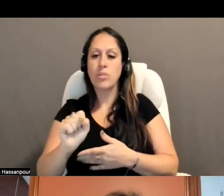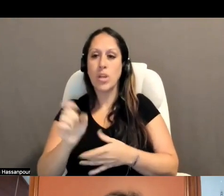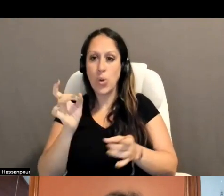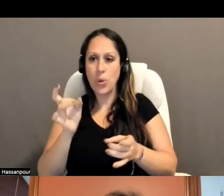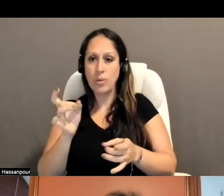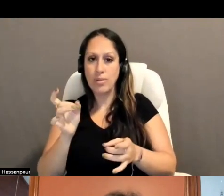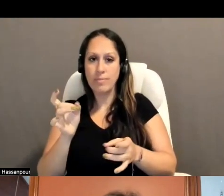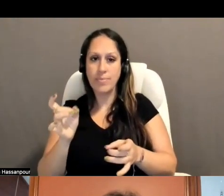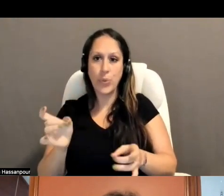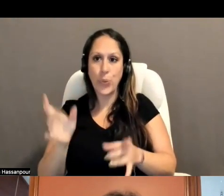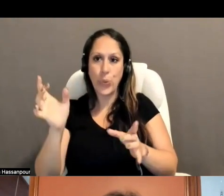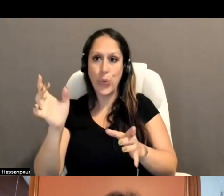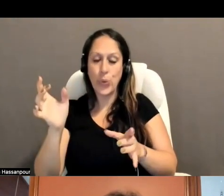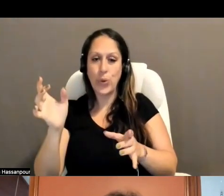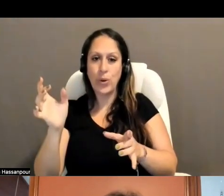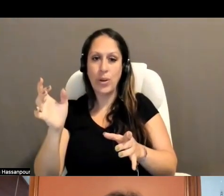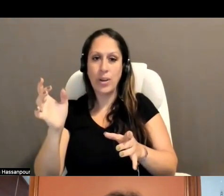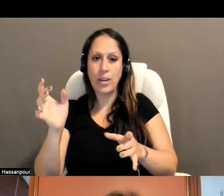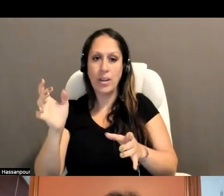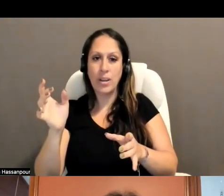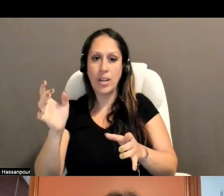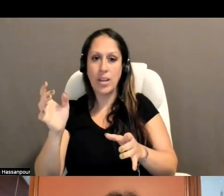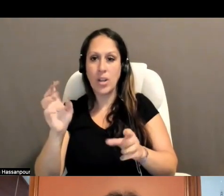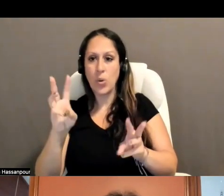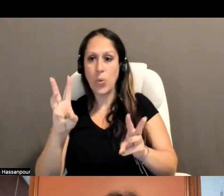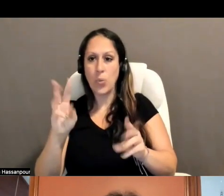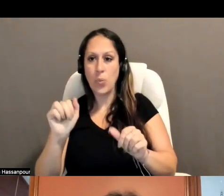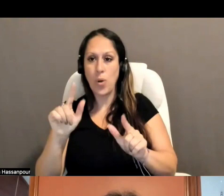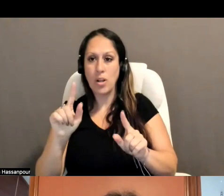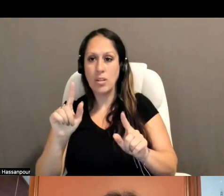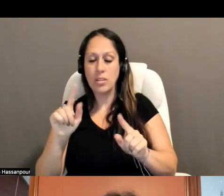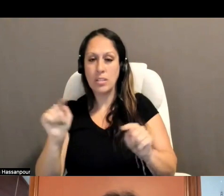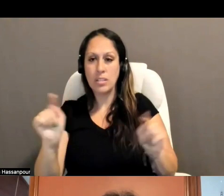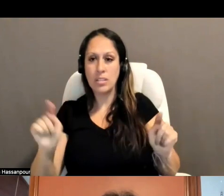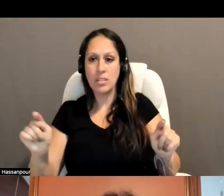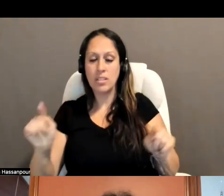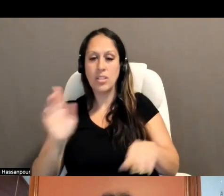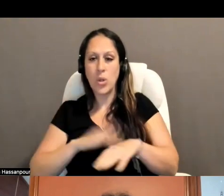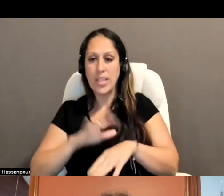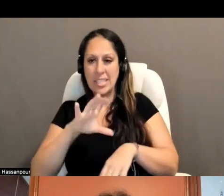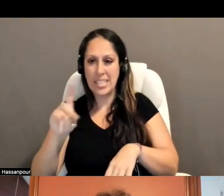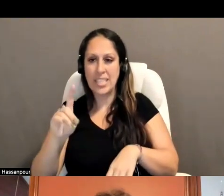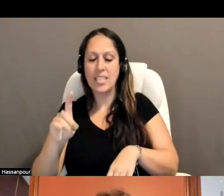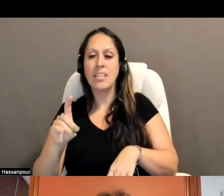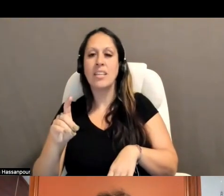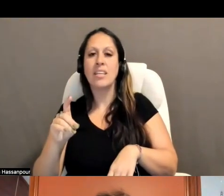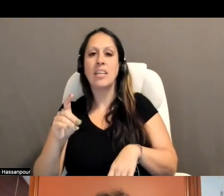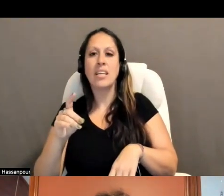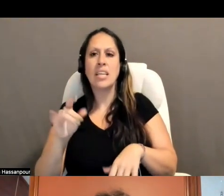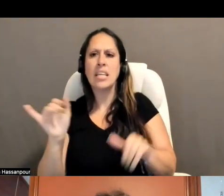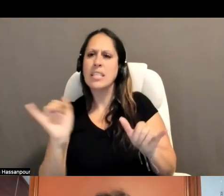hora and a waltz, which is on the CD. So it's like a